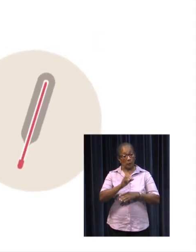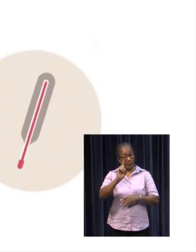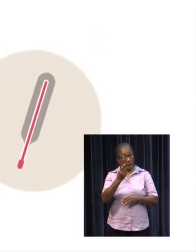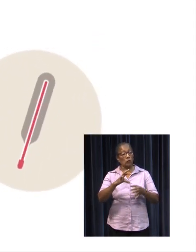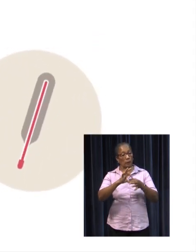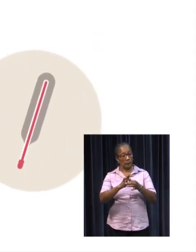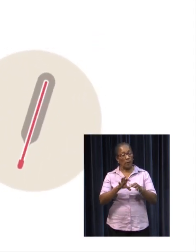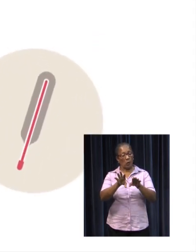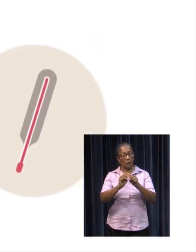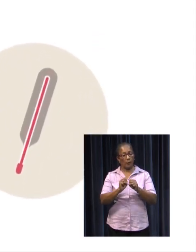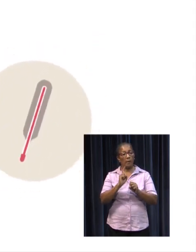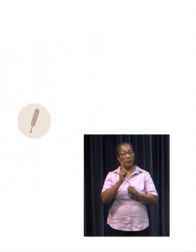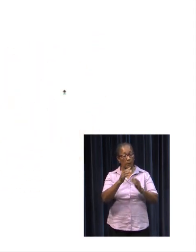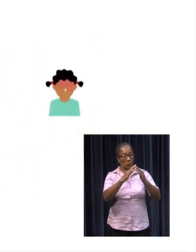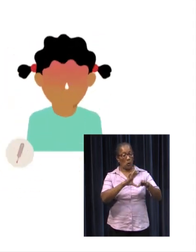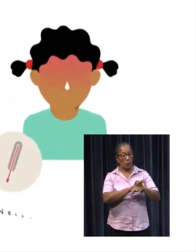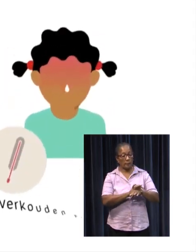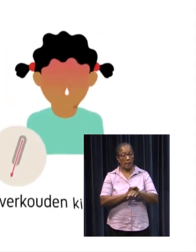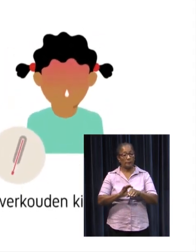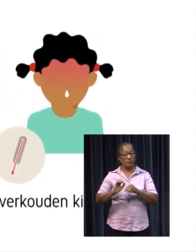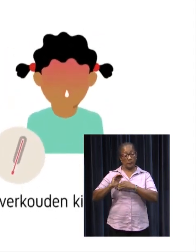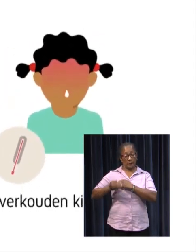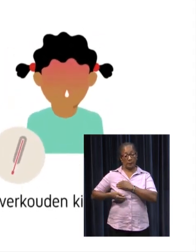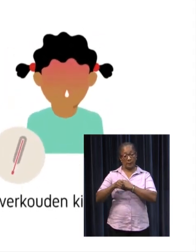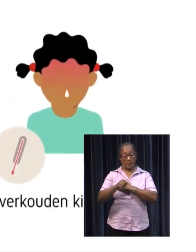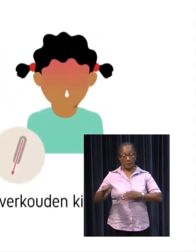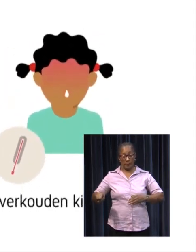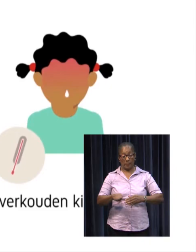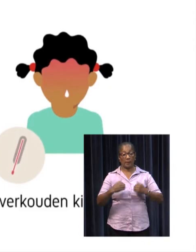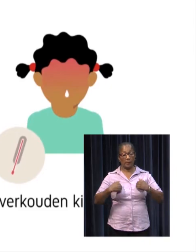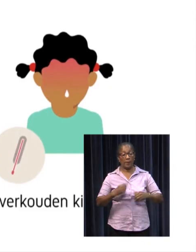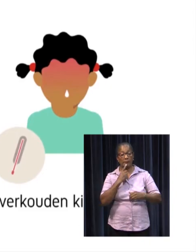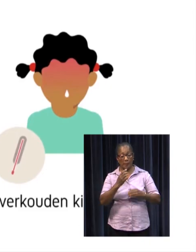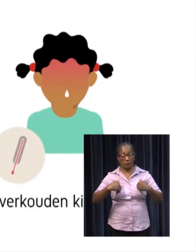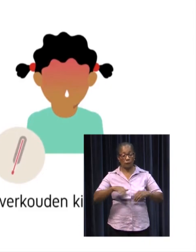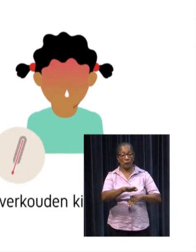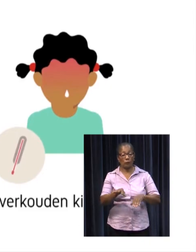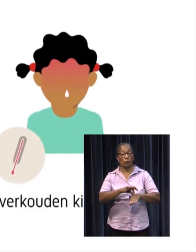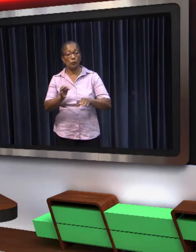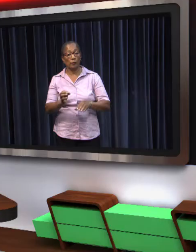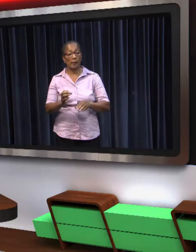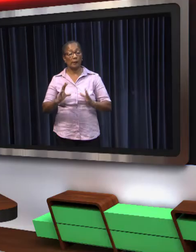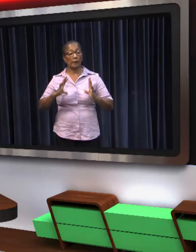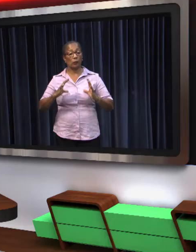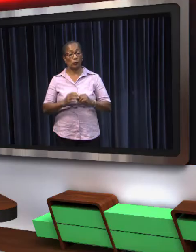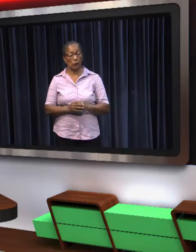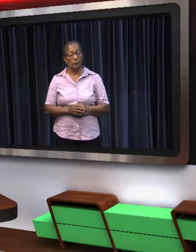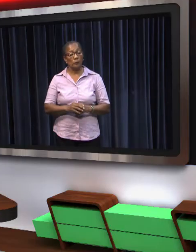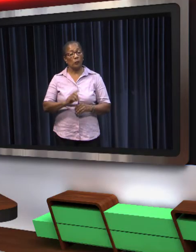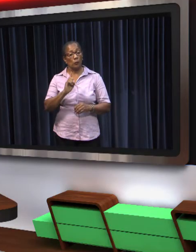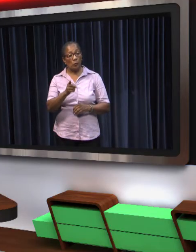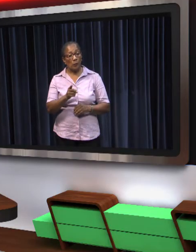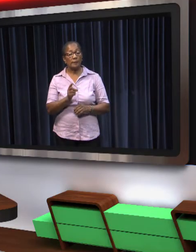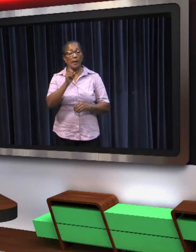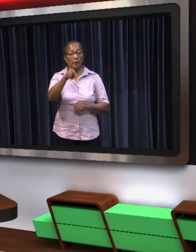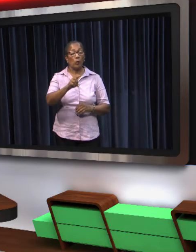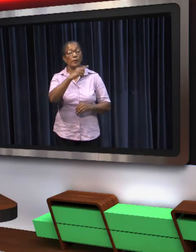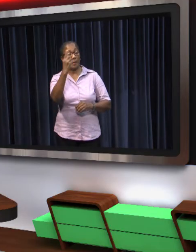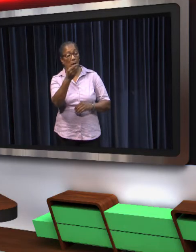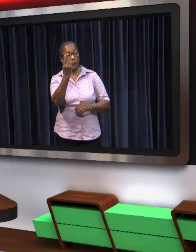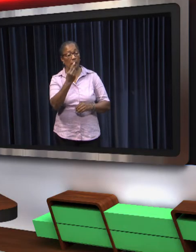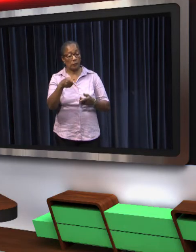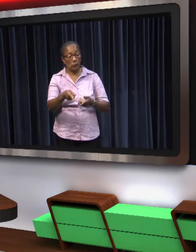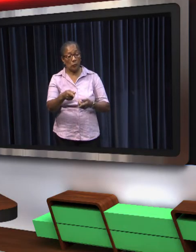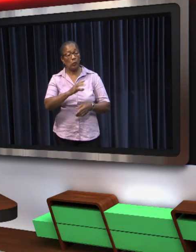People with chronic diseases are very sensitive. By first contacting their doctor, you also protect others, says the